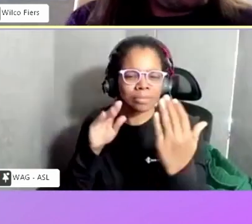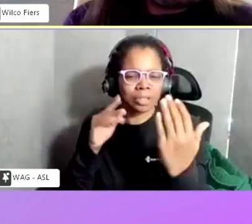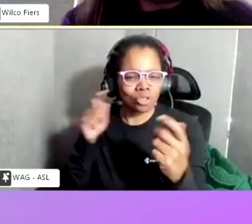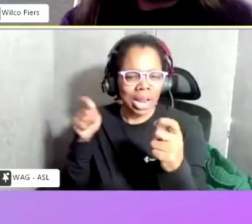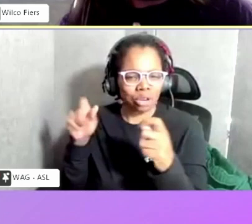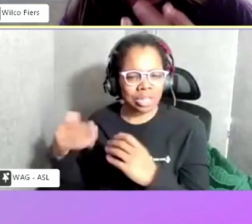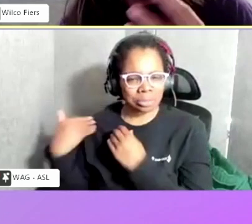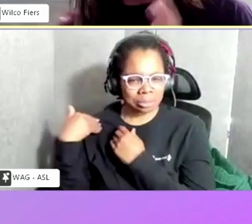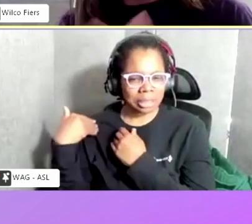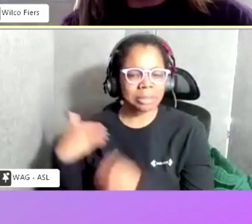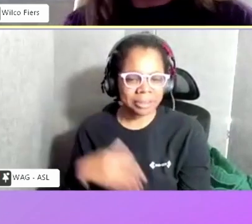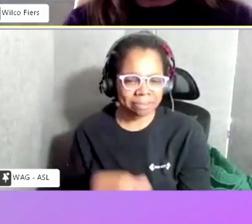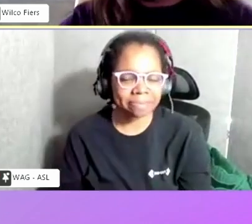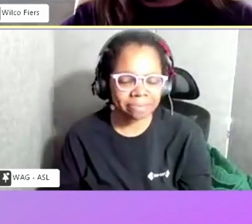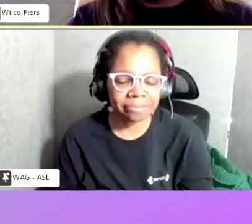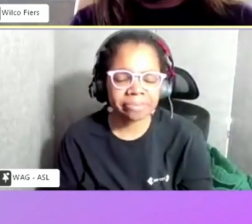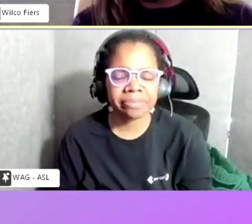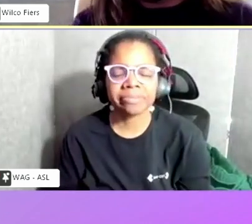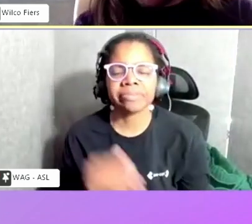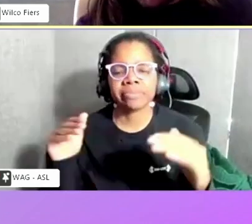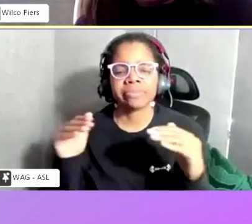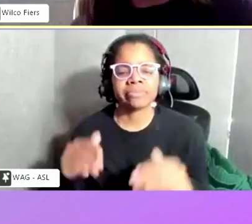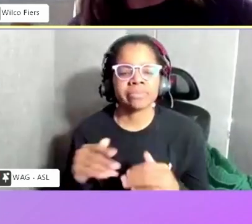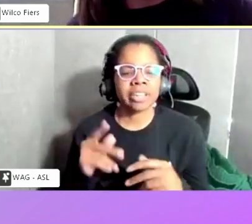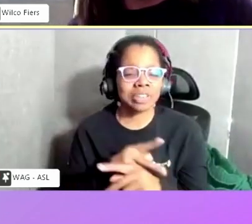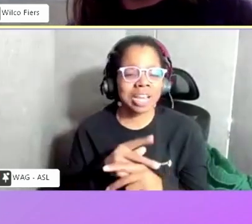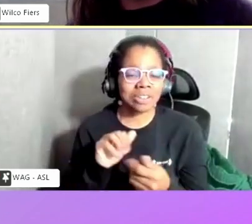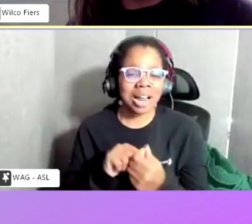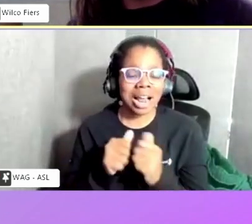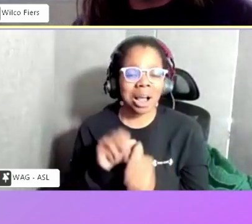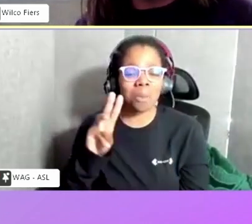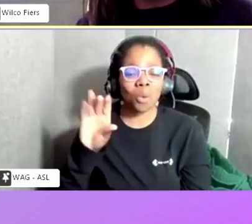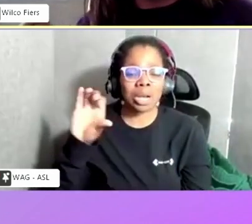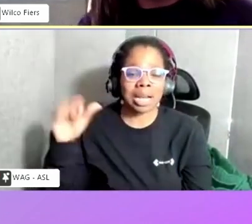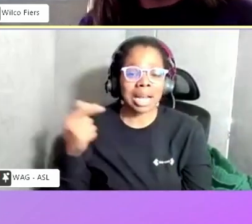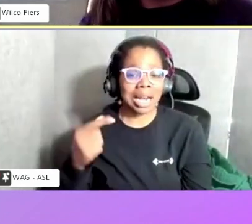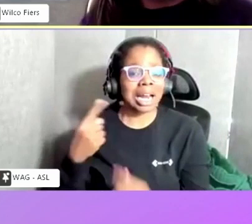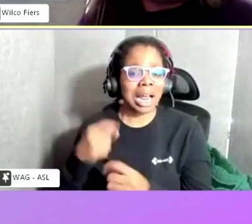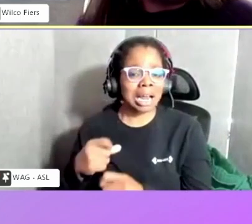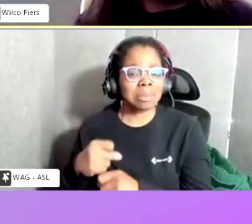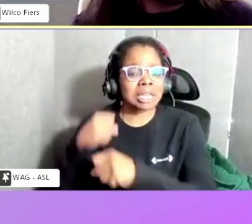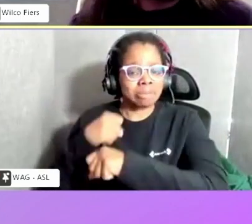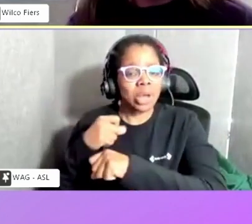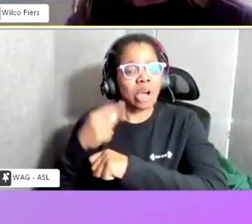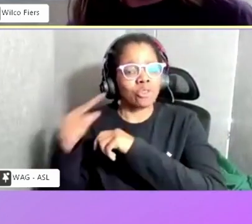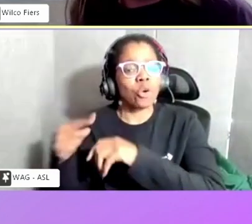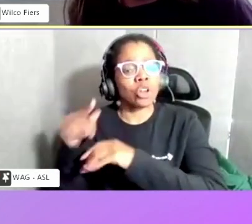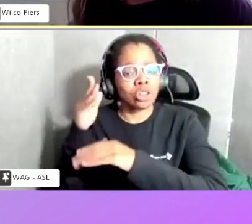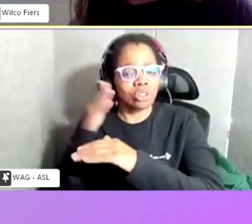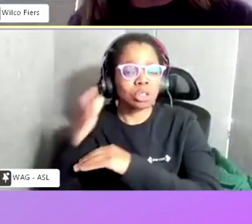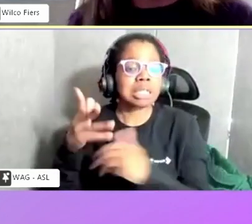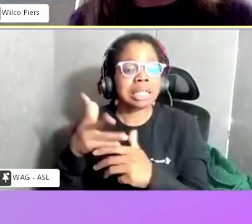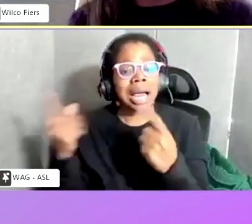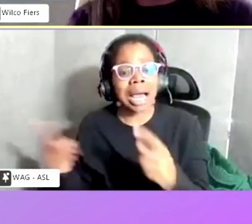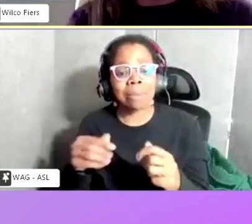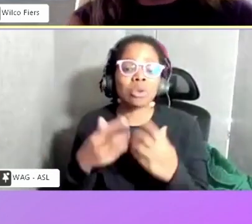responsibility. We need to figure out a way to make WCAG 3 future-proof as well. There's a lot of things happening with machine learning